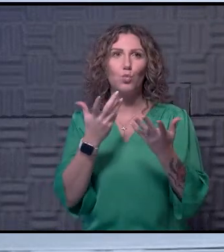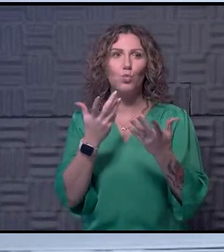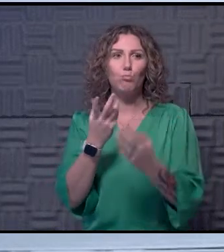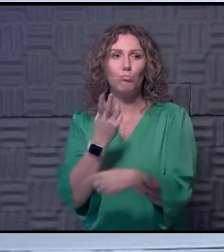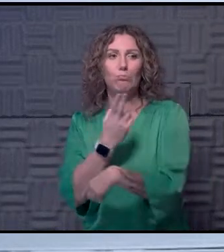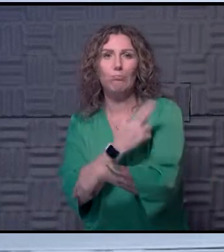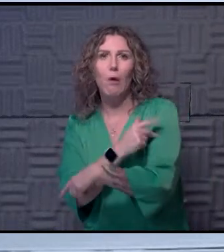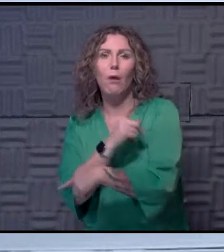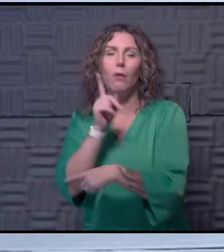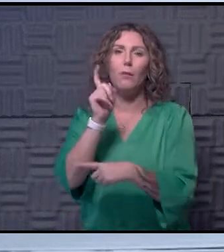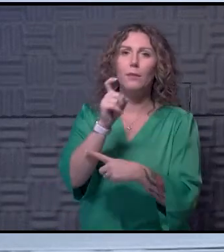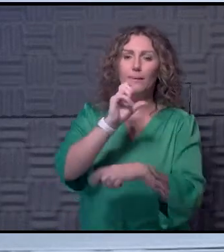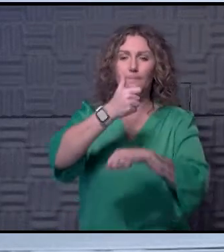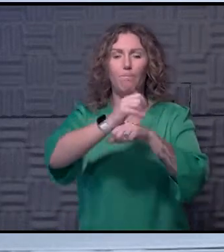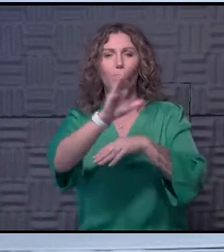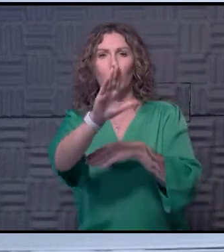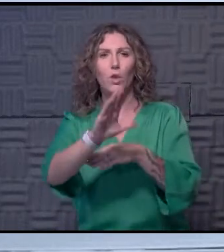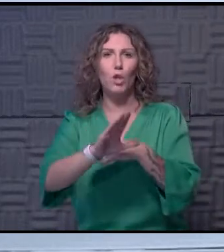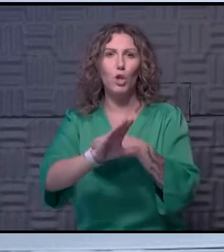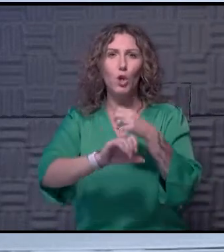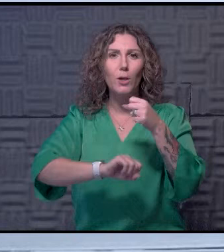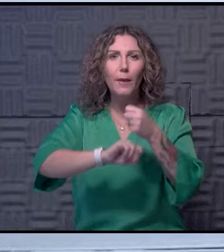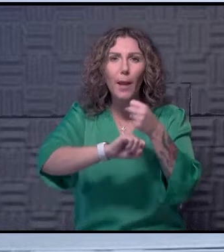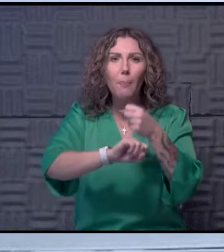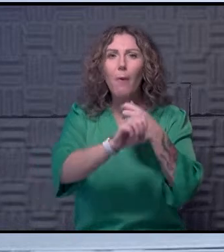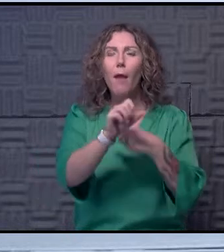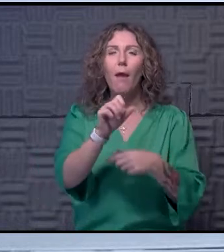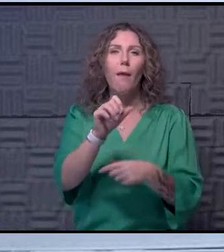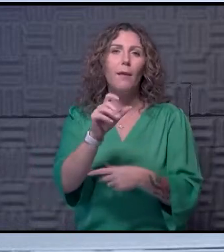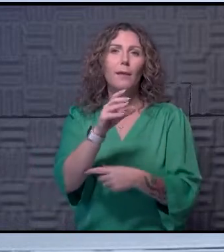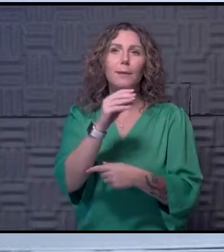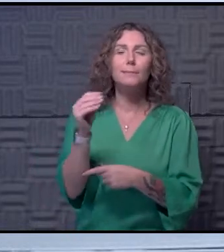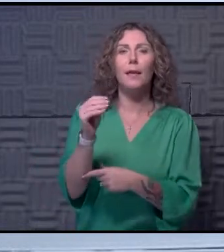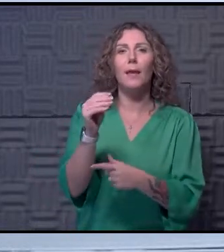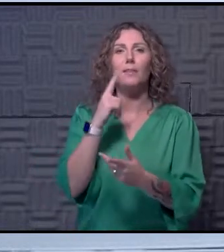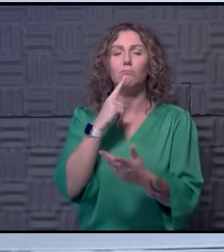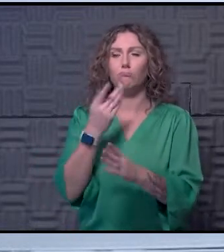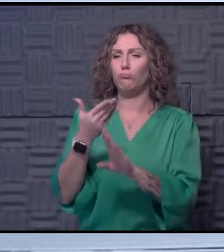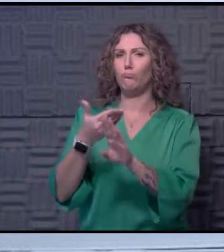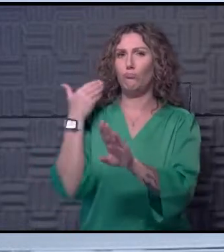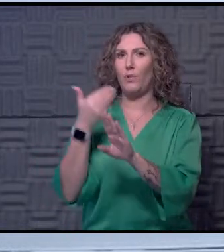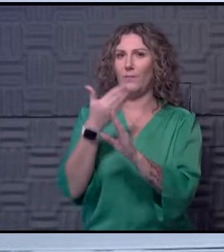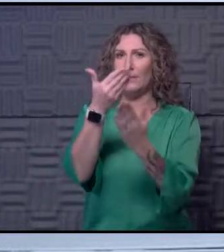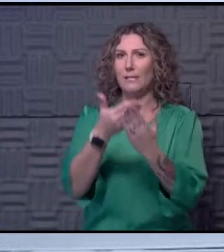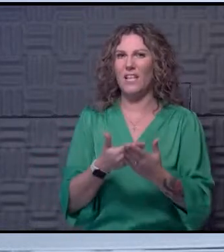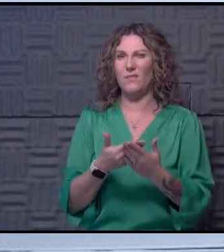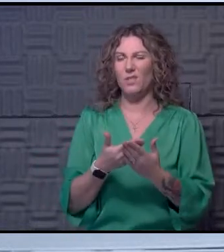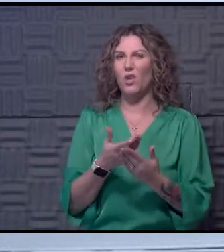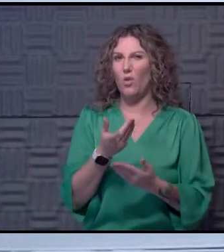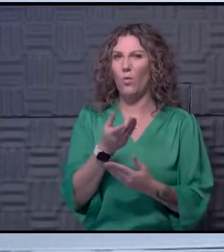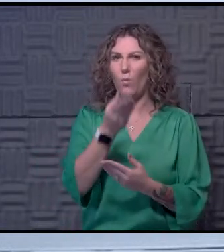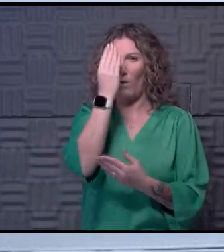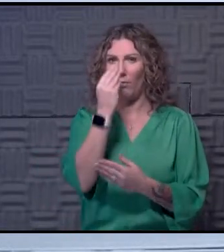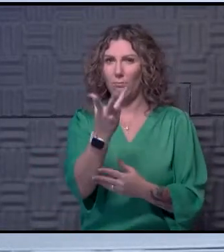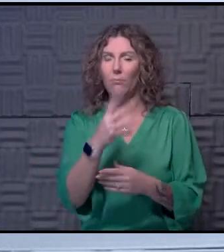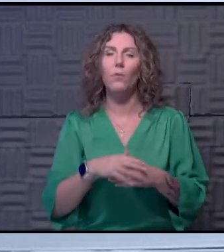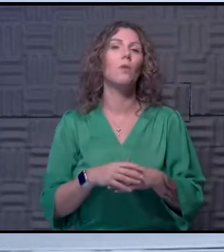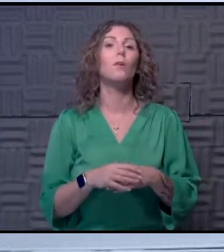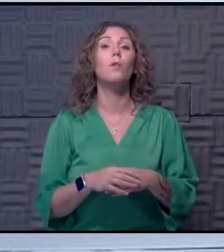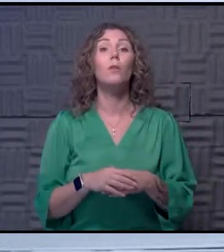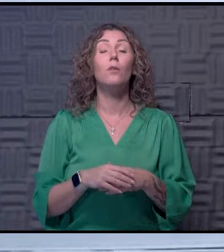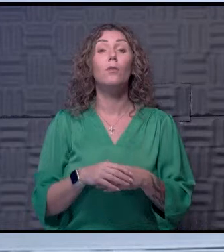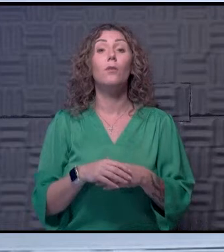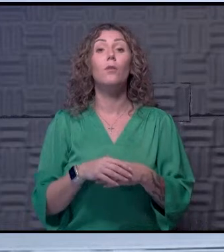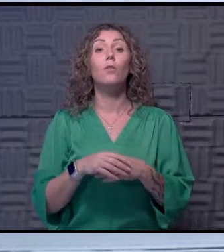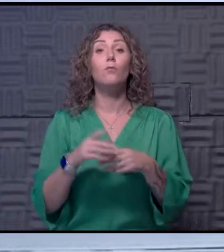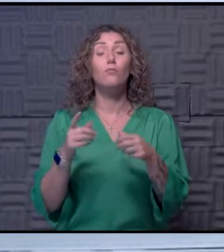their campaigns based on some previous campaigns and previous evidence. So I have 4 of them. I'll be kind of quick. The first is that I think what